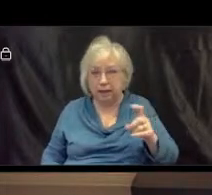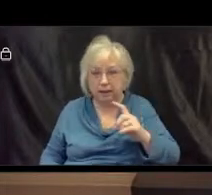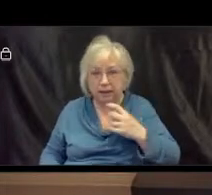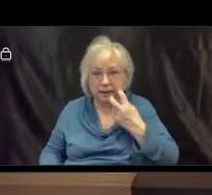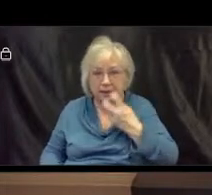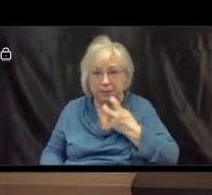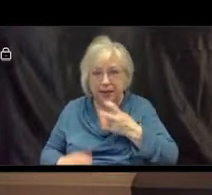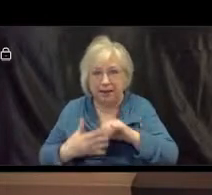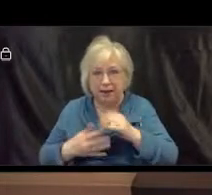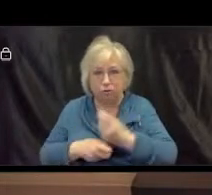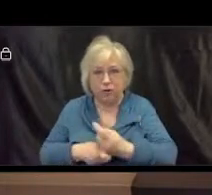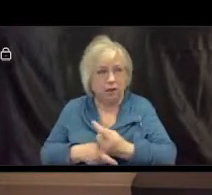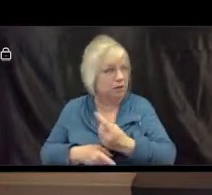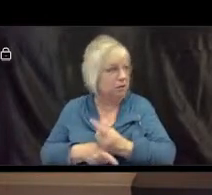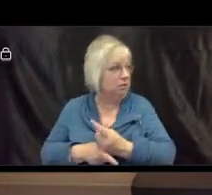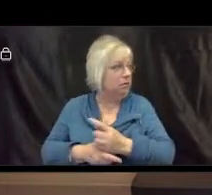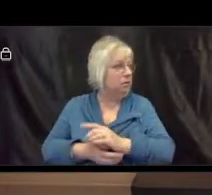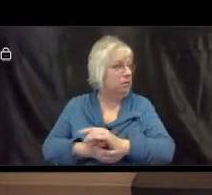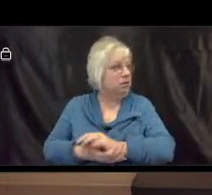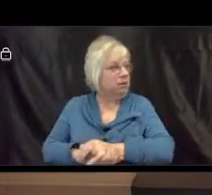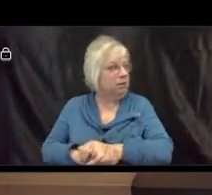Late?